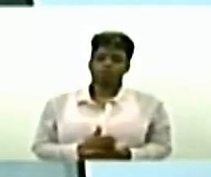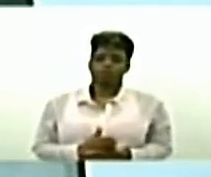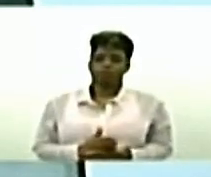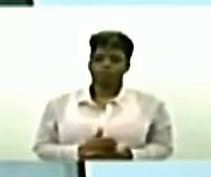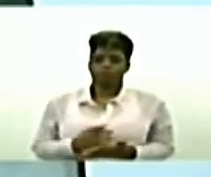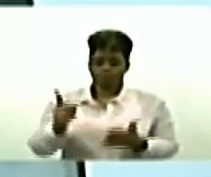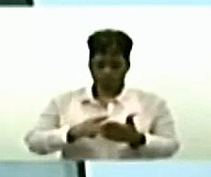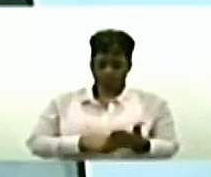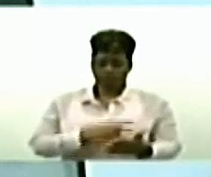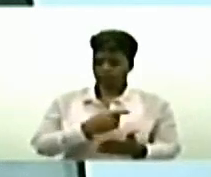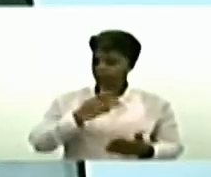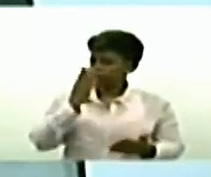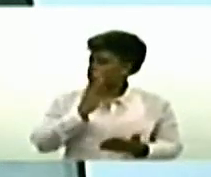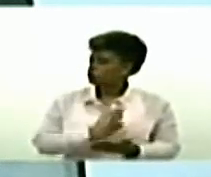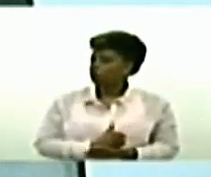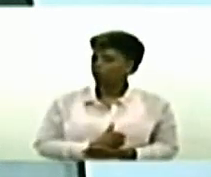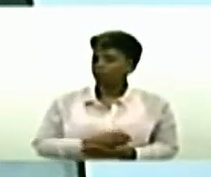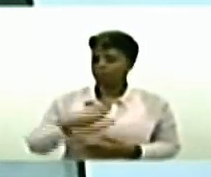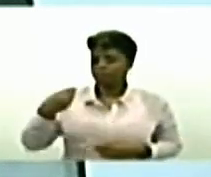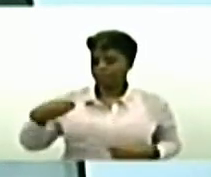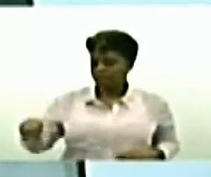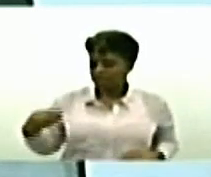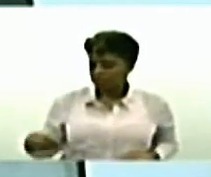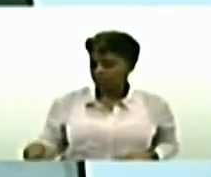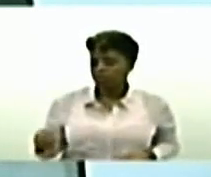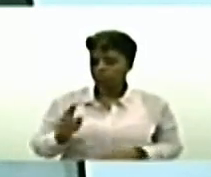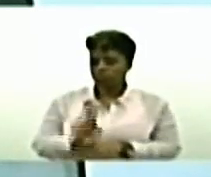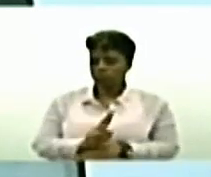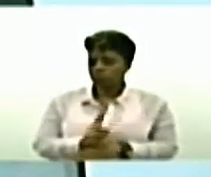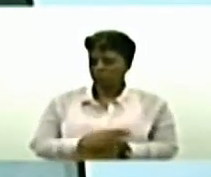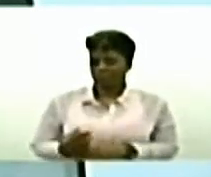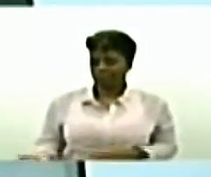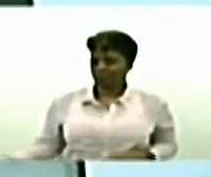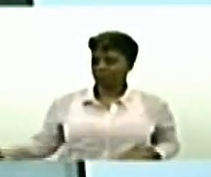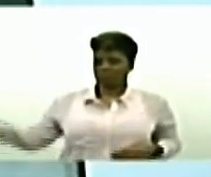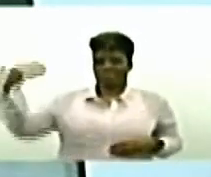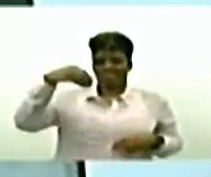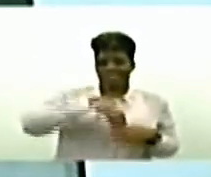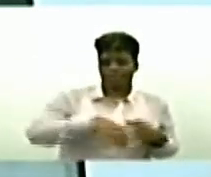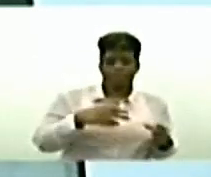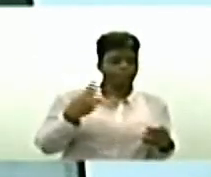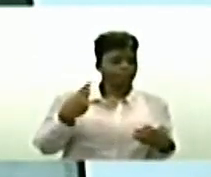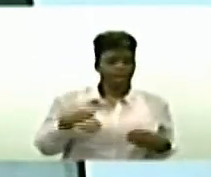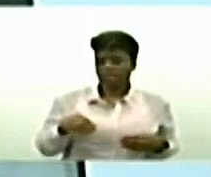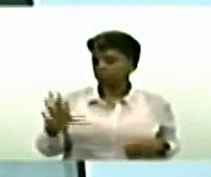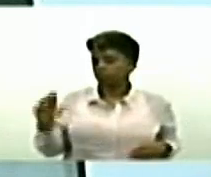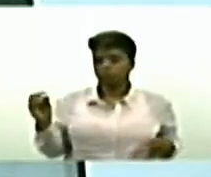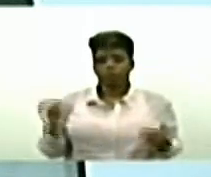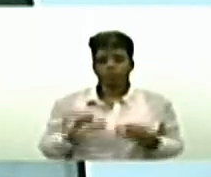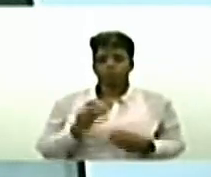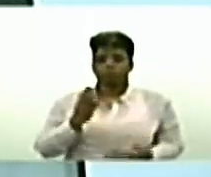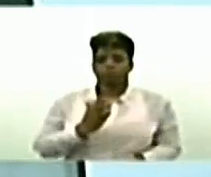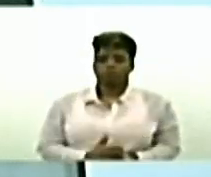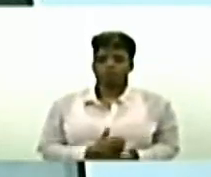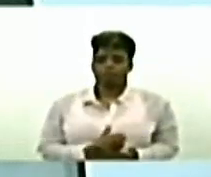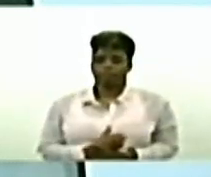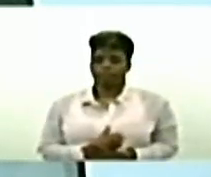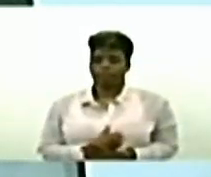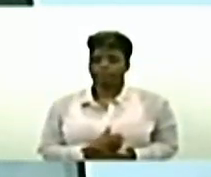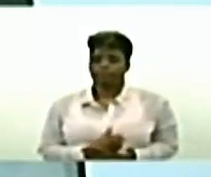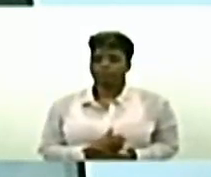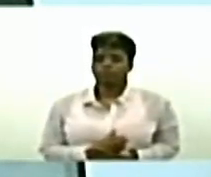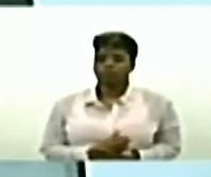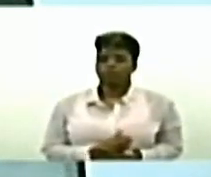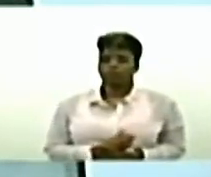certain pollutants, single-use plastics, styrofoam, etc., which are a major cause for litter. But the fact